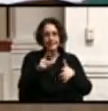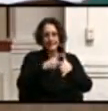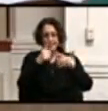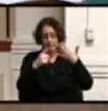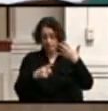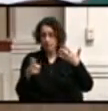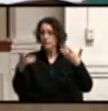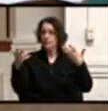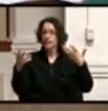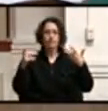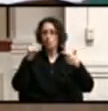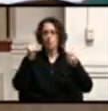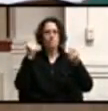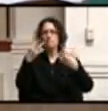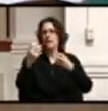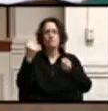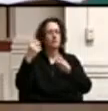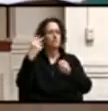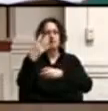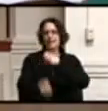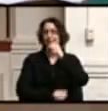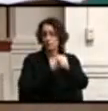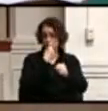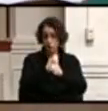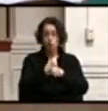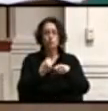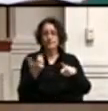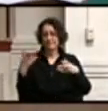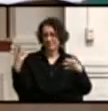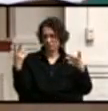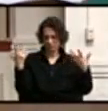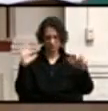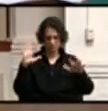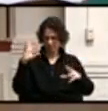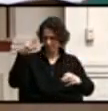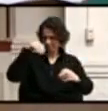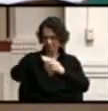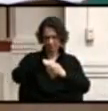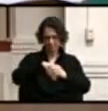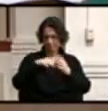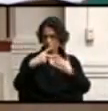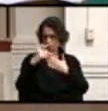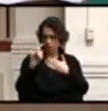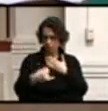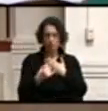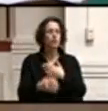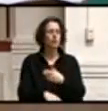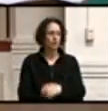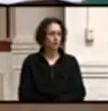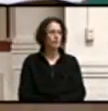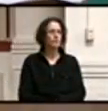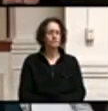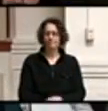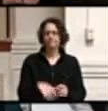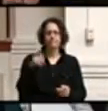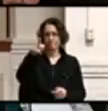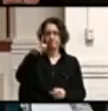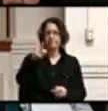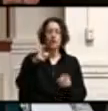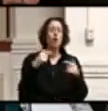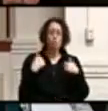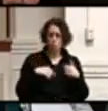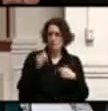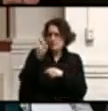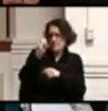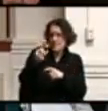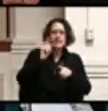you know, that's how long we'll be using these facilities. Yeah, the big problems that we identified going through this whole process, this footprint and these plans will solve those problems